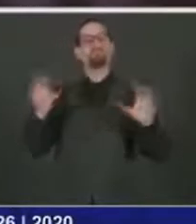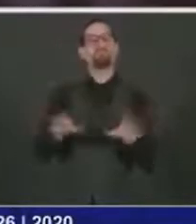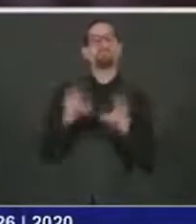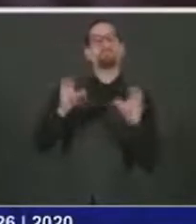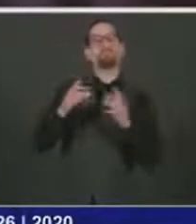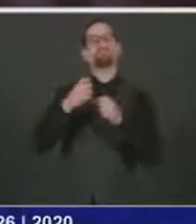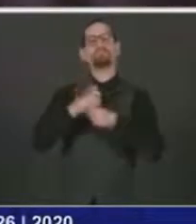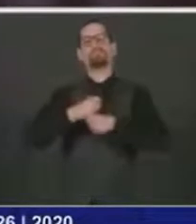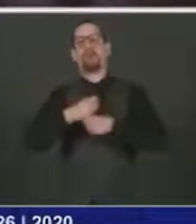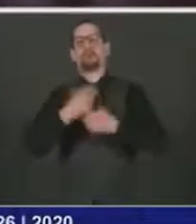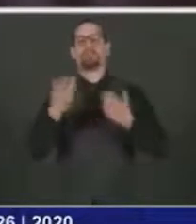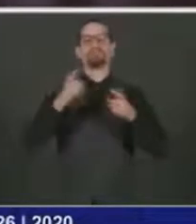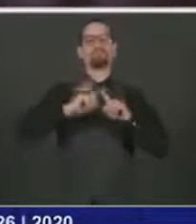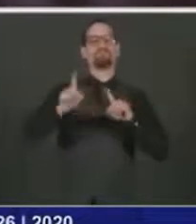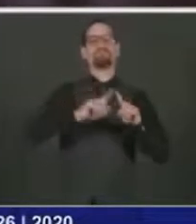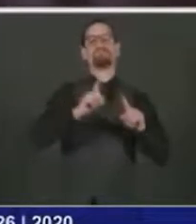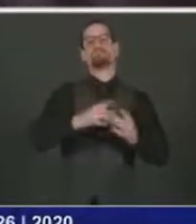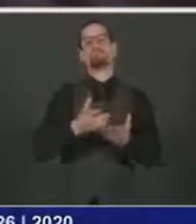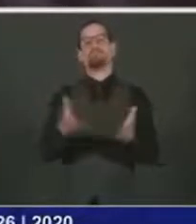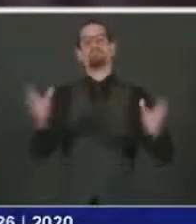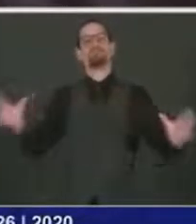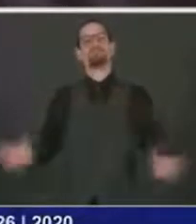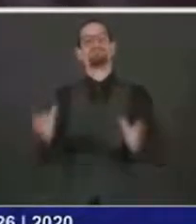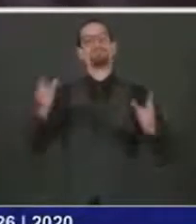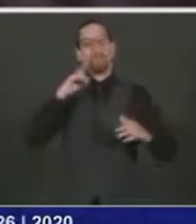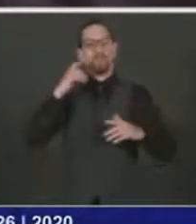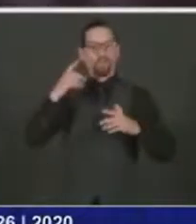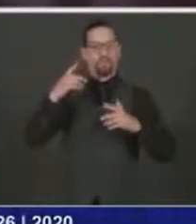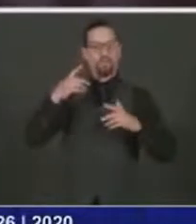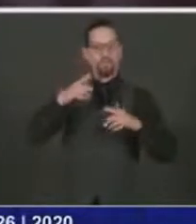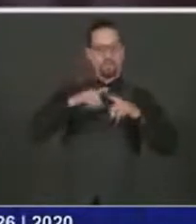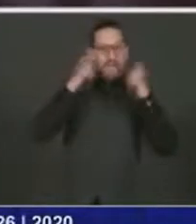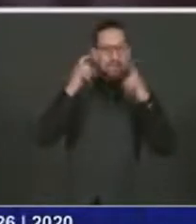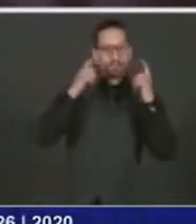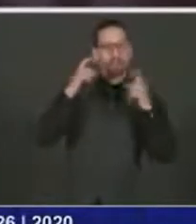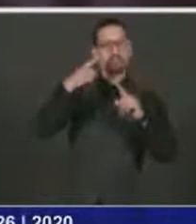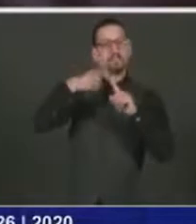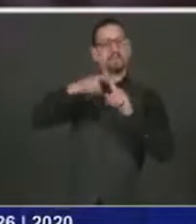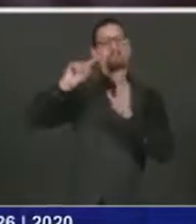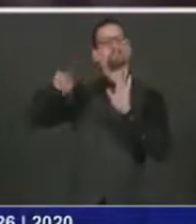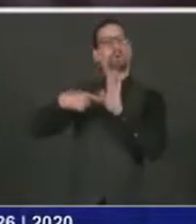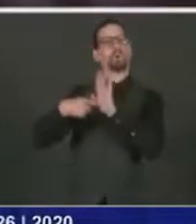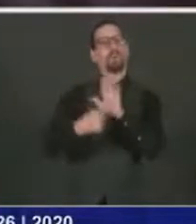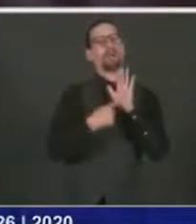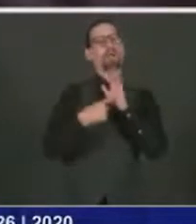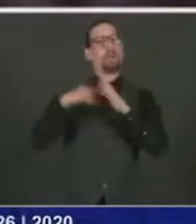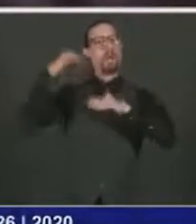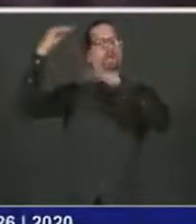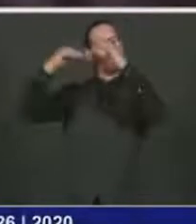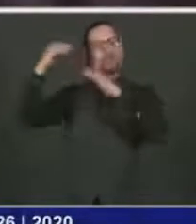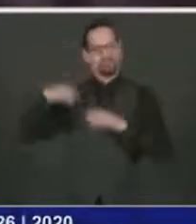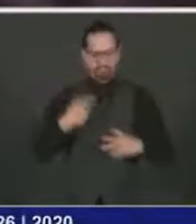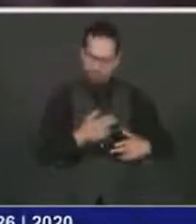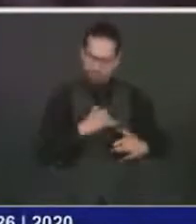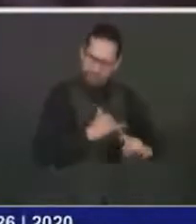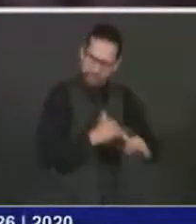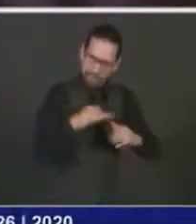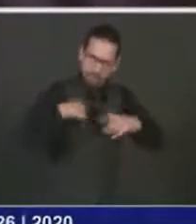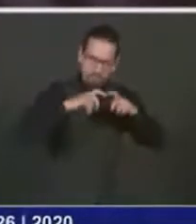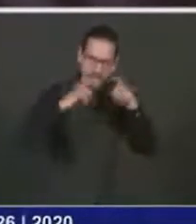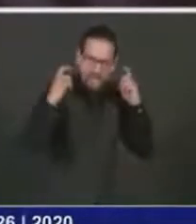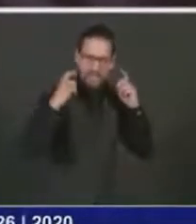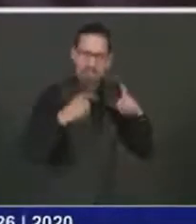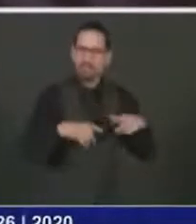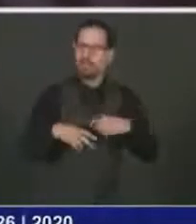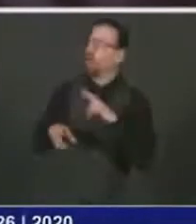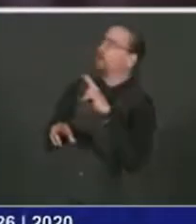the board, especially for adults to be able to model this for children. Also, avoiding contact